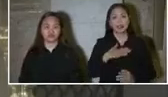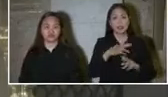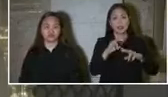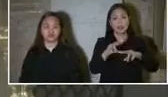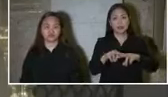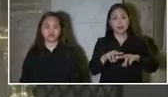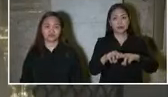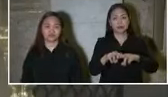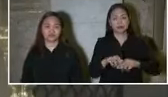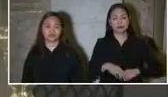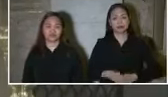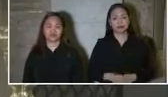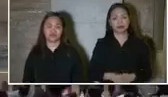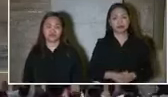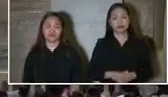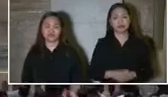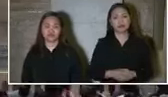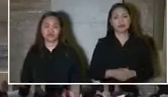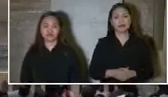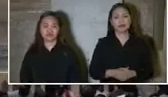seated.